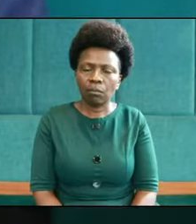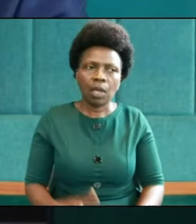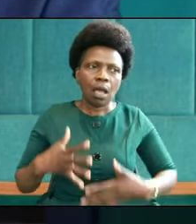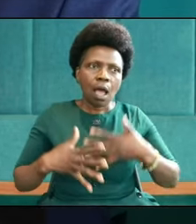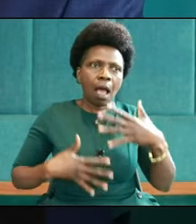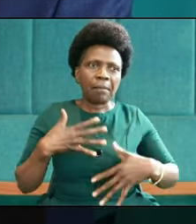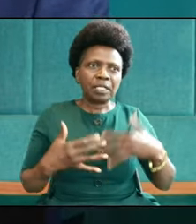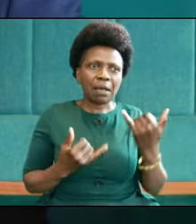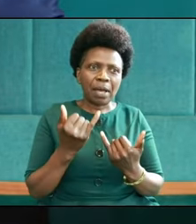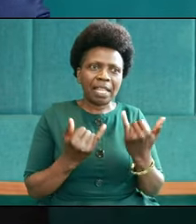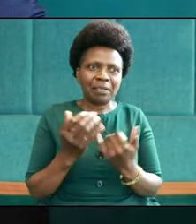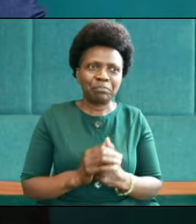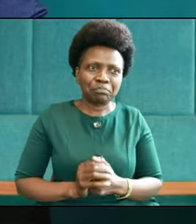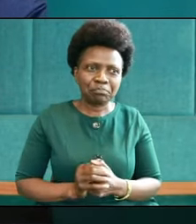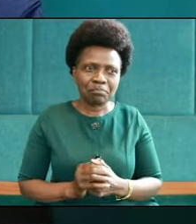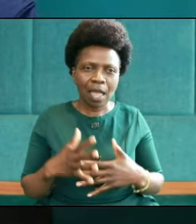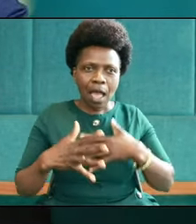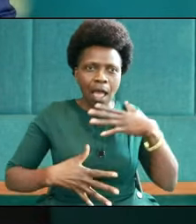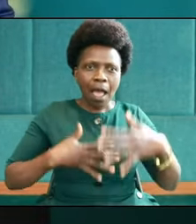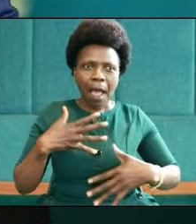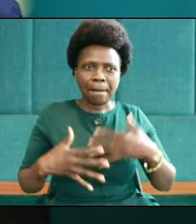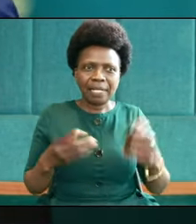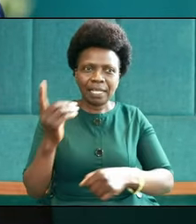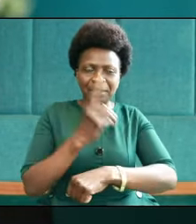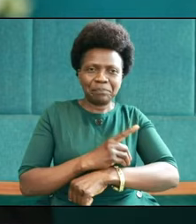Happy Sabbath. Happy day.